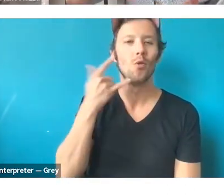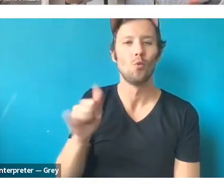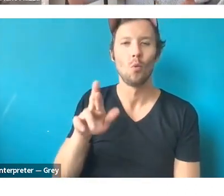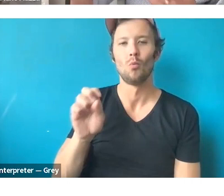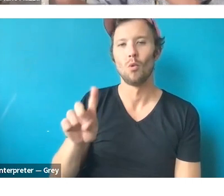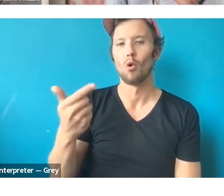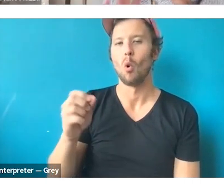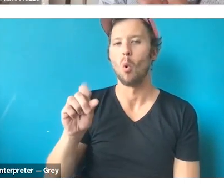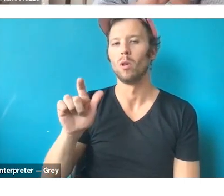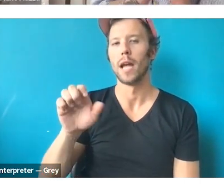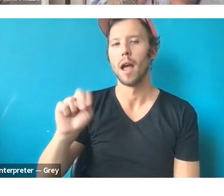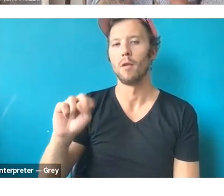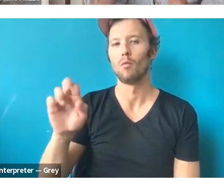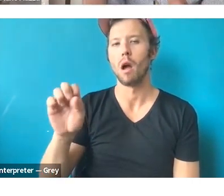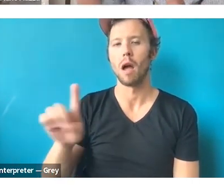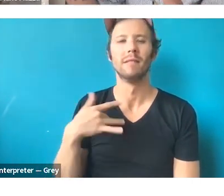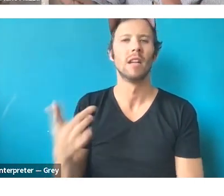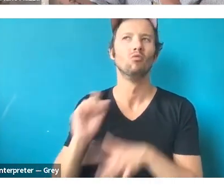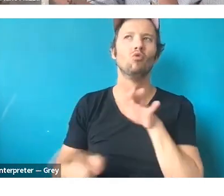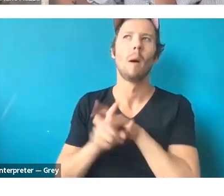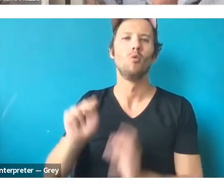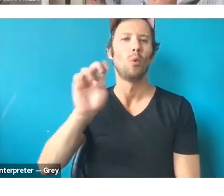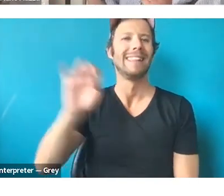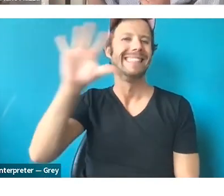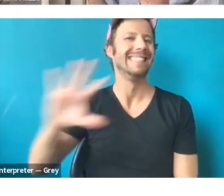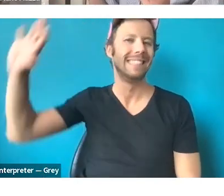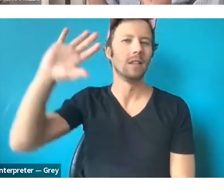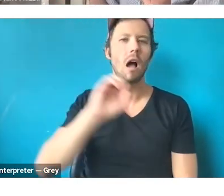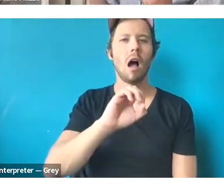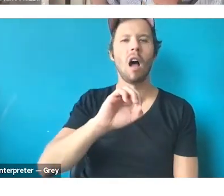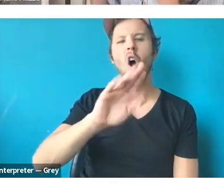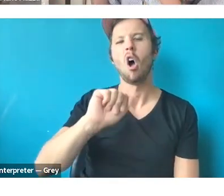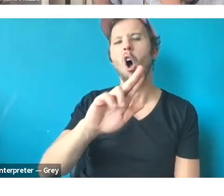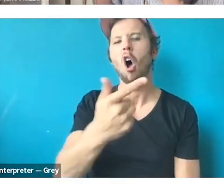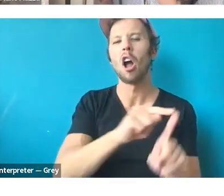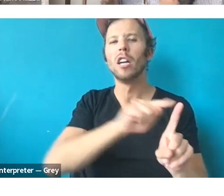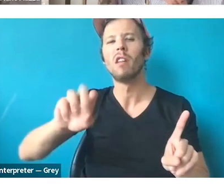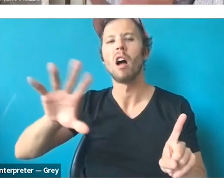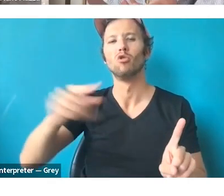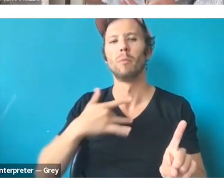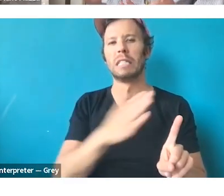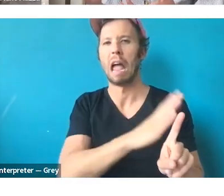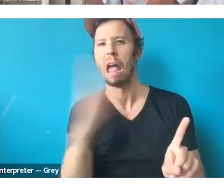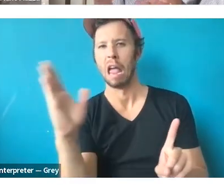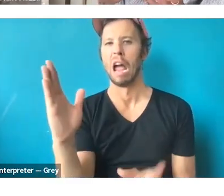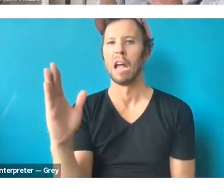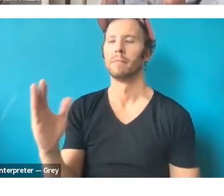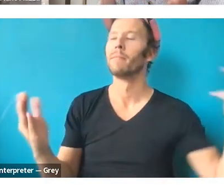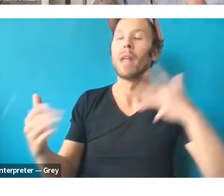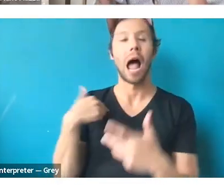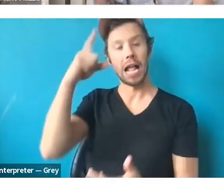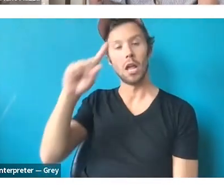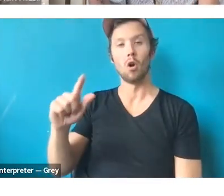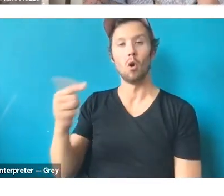the Northeast around, I would say, August through October. And what's I find really beautiful about the plant is